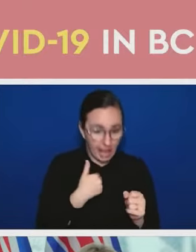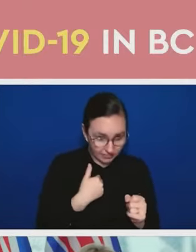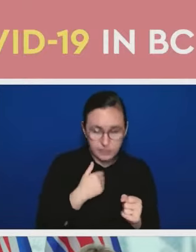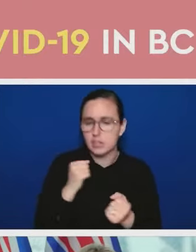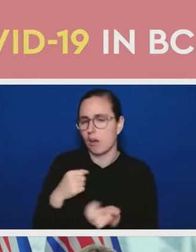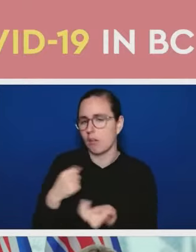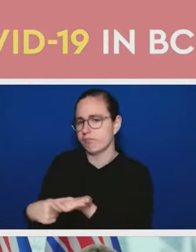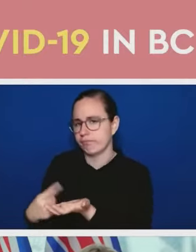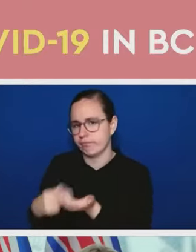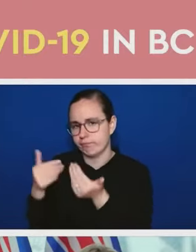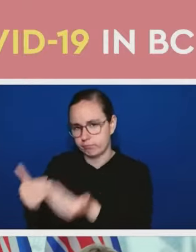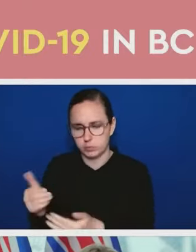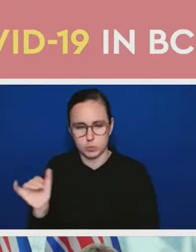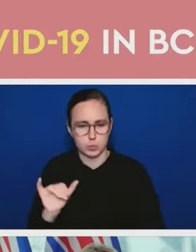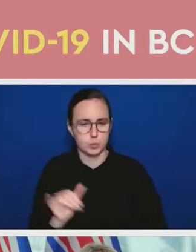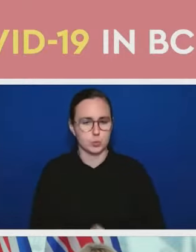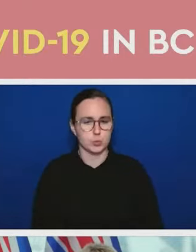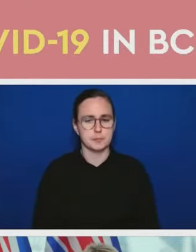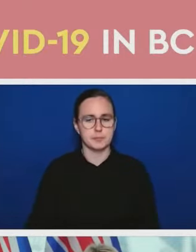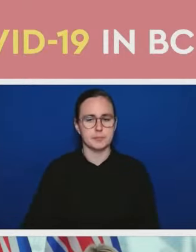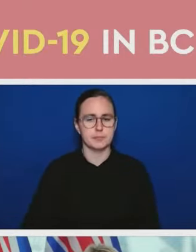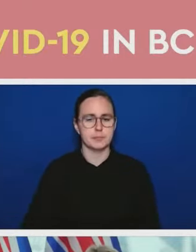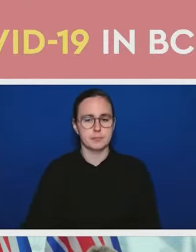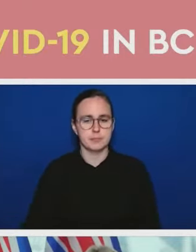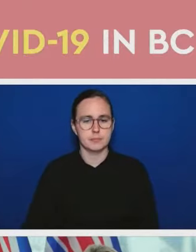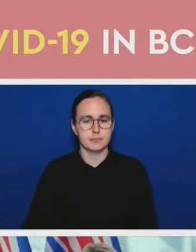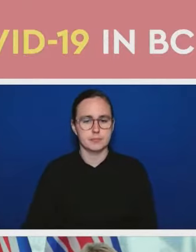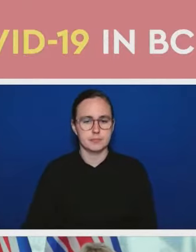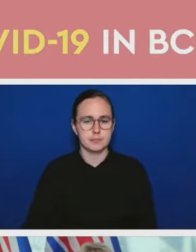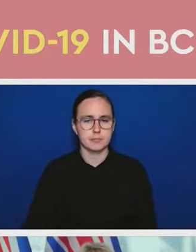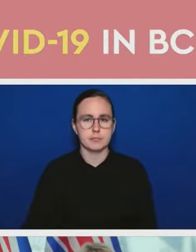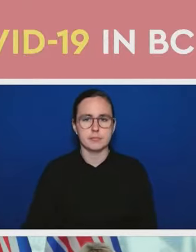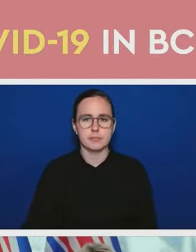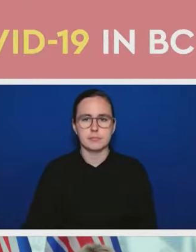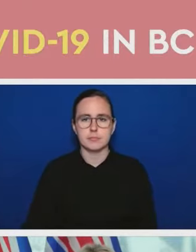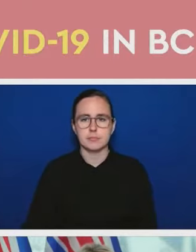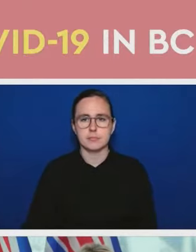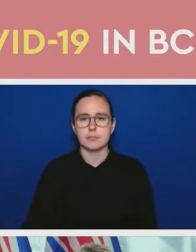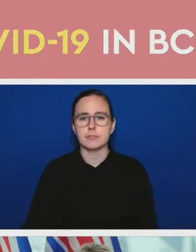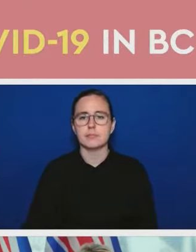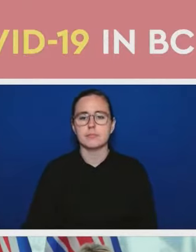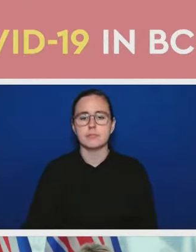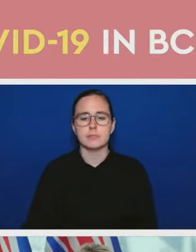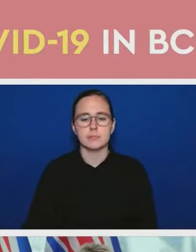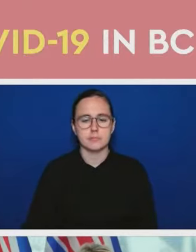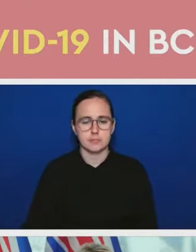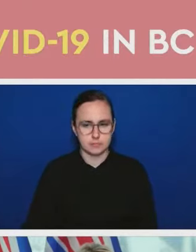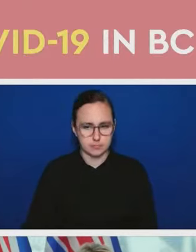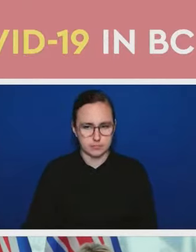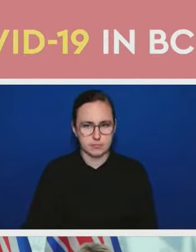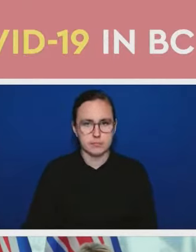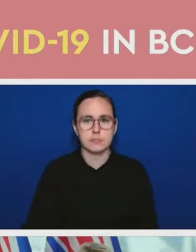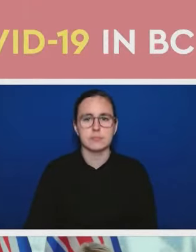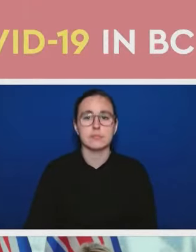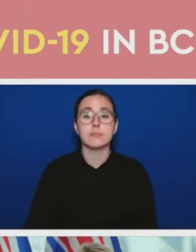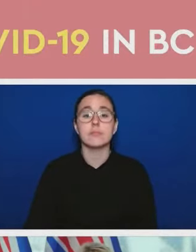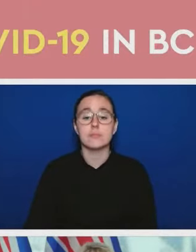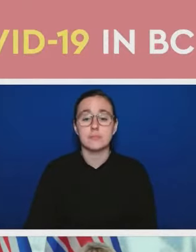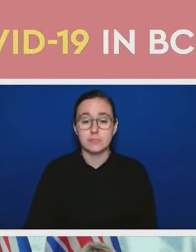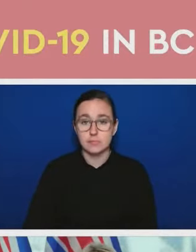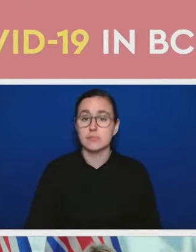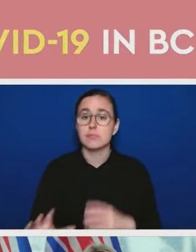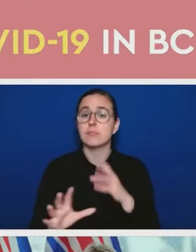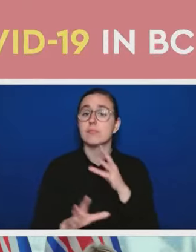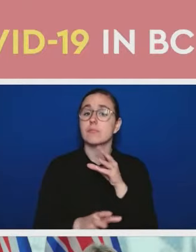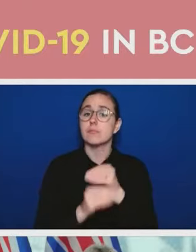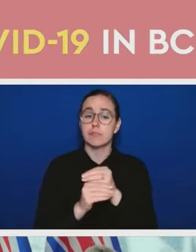many booster shots you've had in the past, we want everybody to get it. Anybody, adults, it's available for adults over the age of